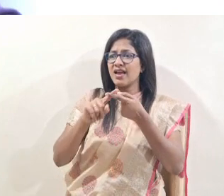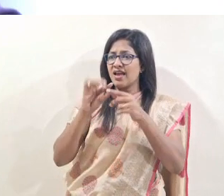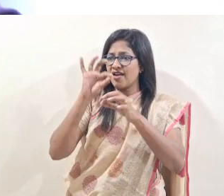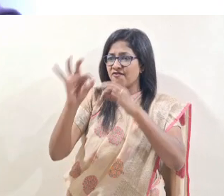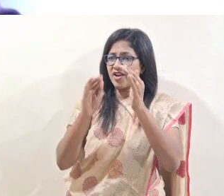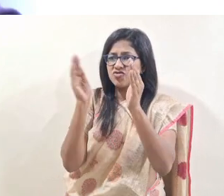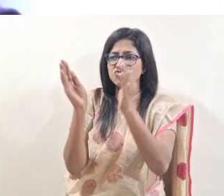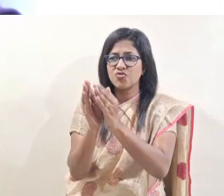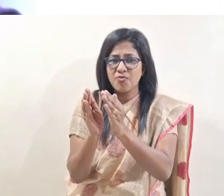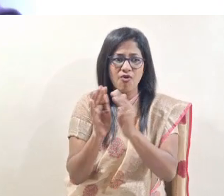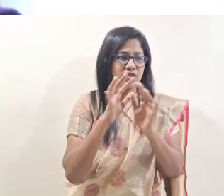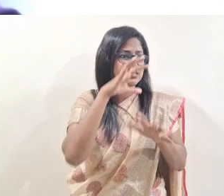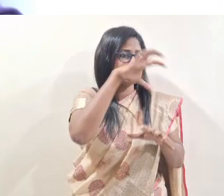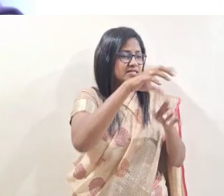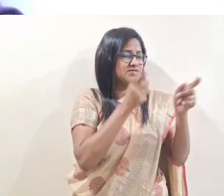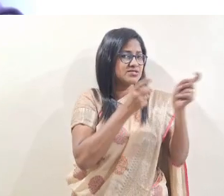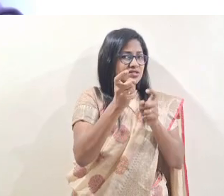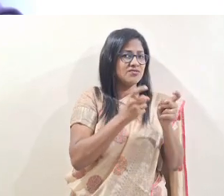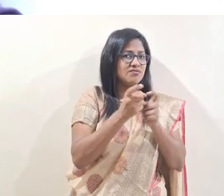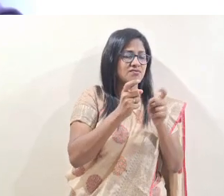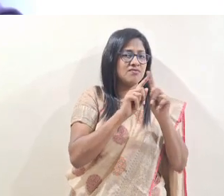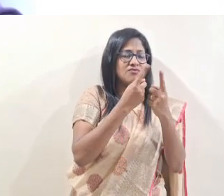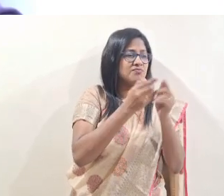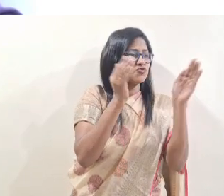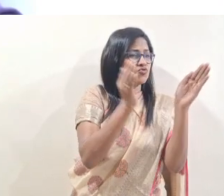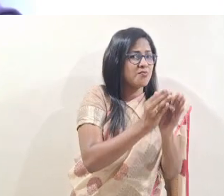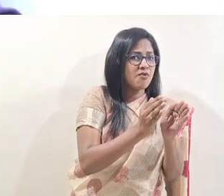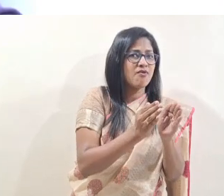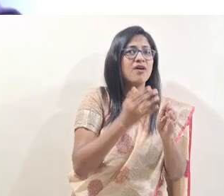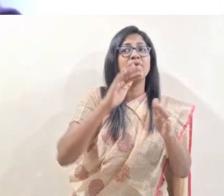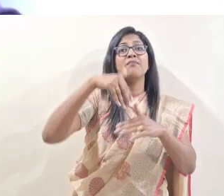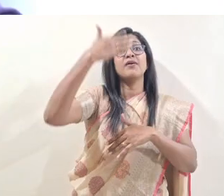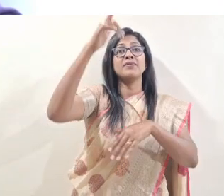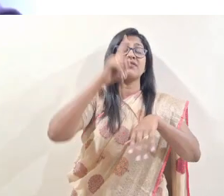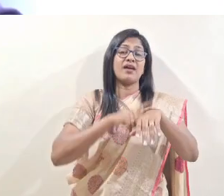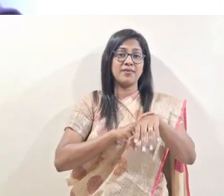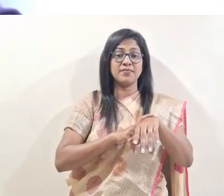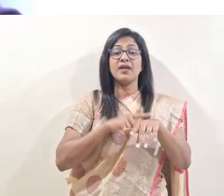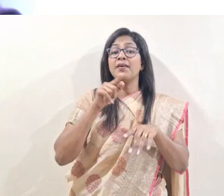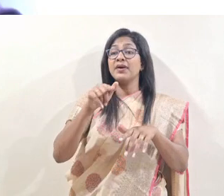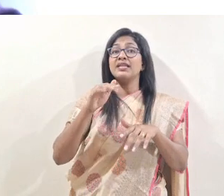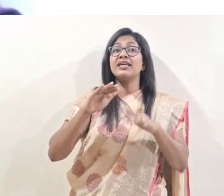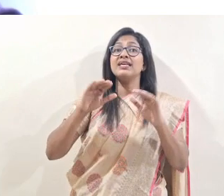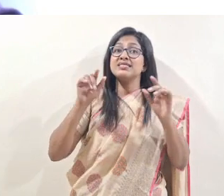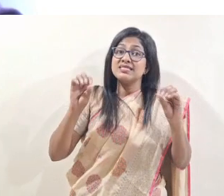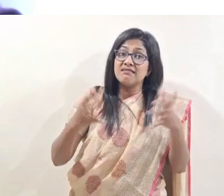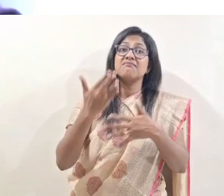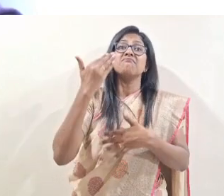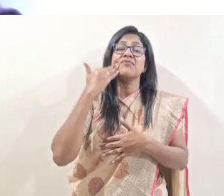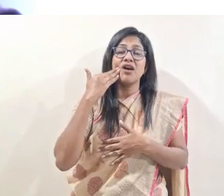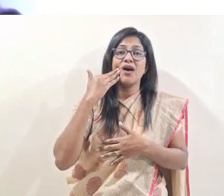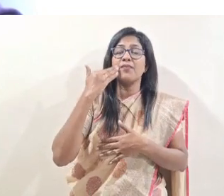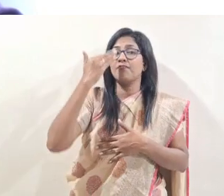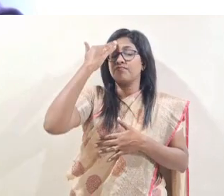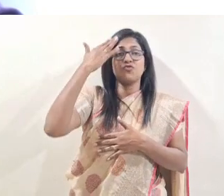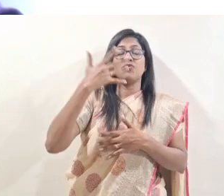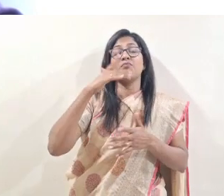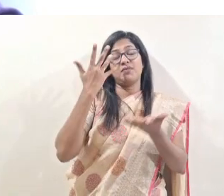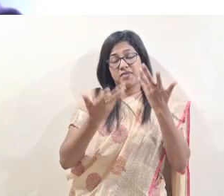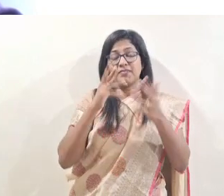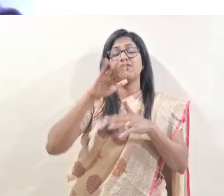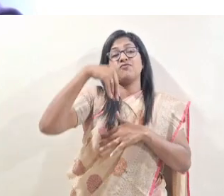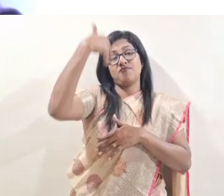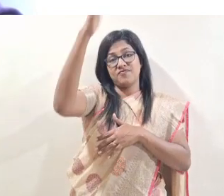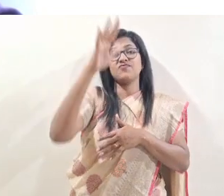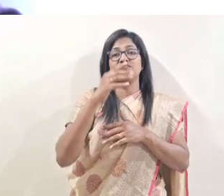station control rooms, etc. I do not know when that trend will set in, but set in it sure will if